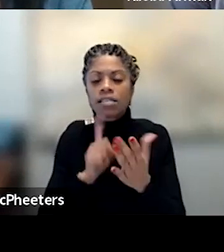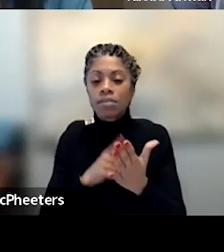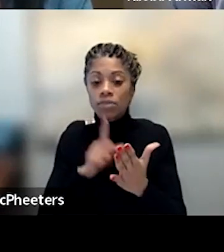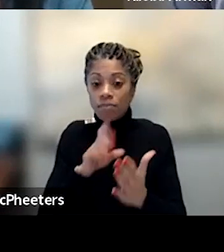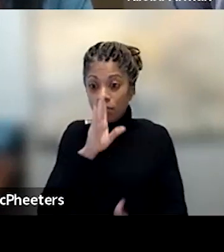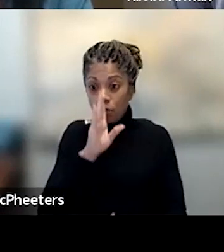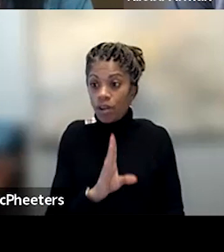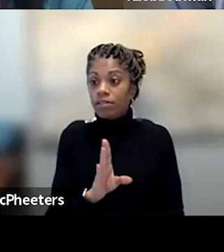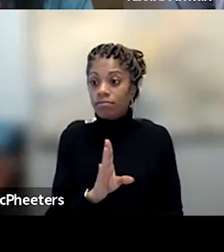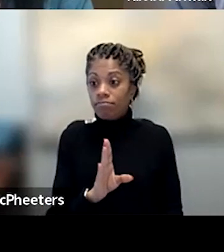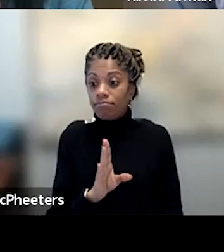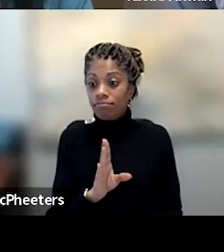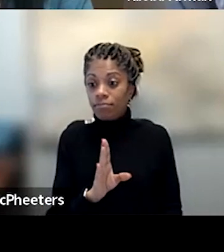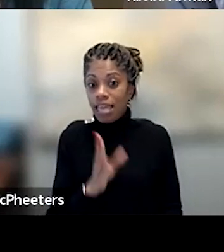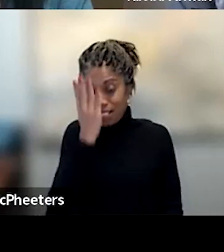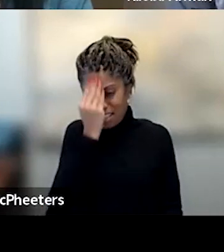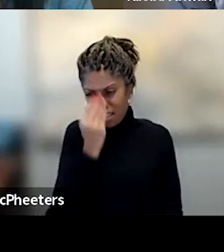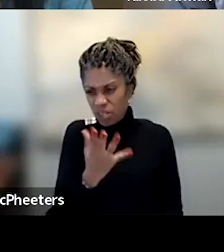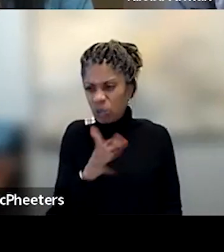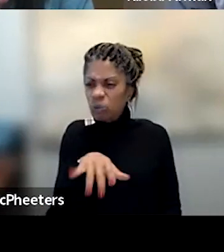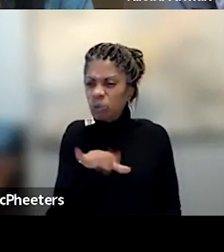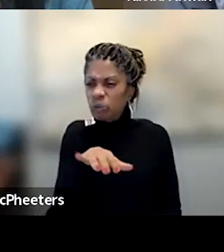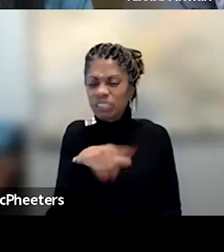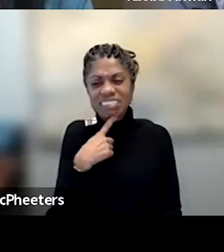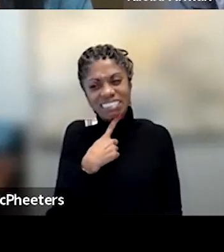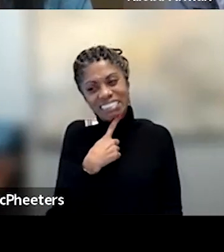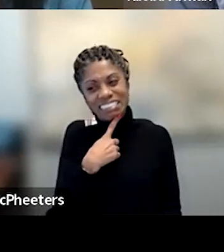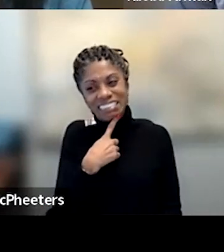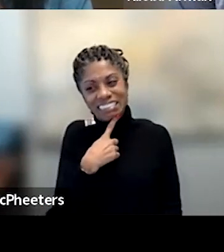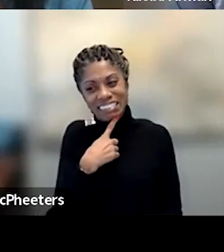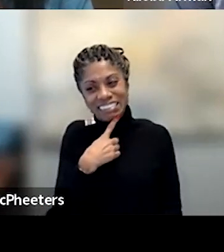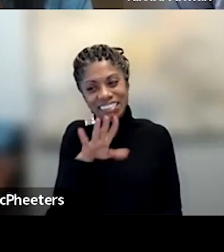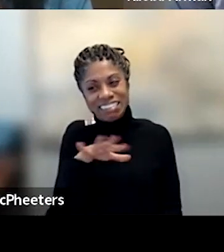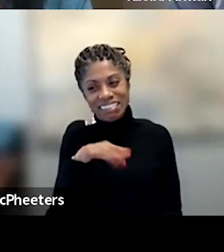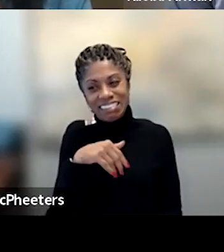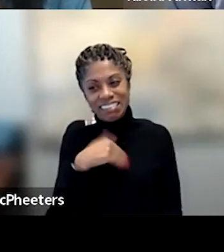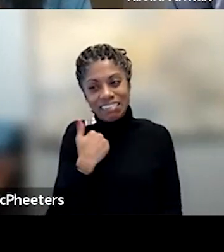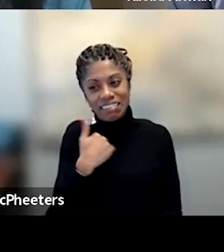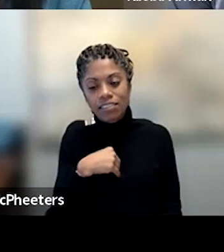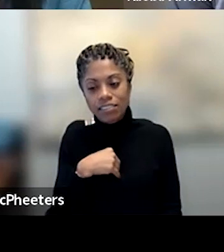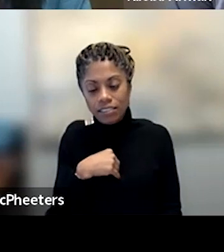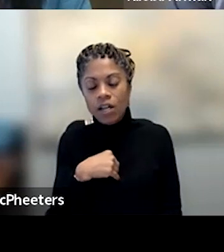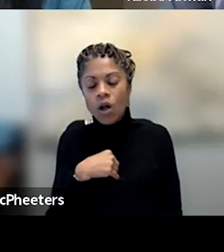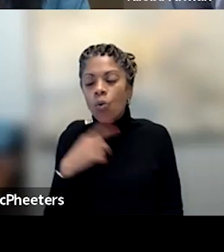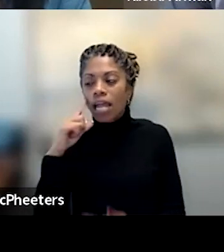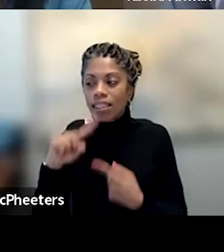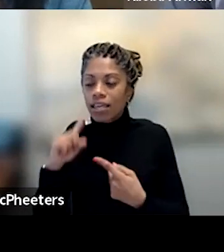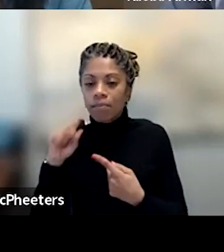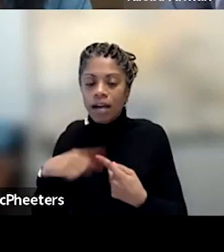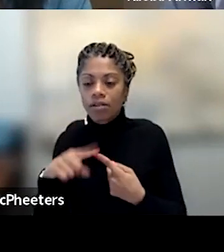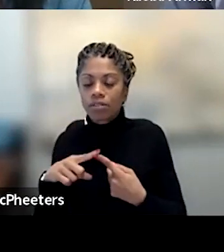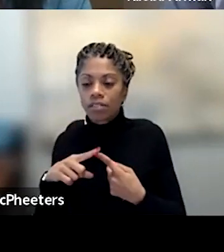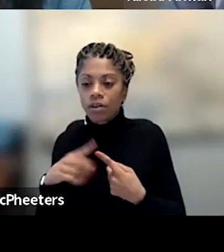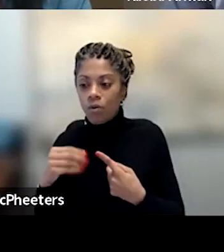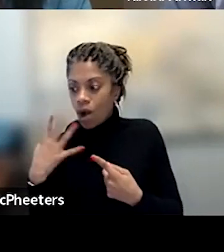and, letting people know when they do make mistakes. I think a big difference, especially when I think about colleagues and friends who are white